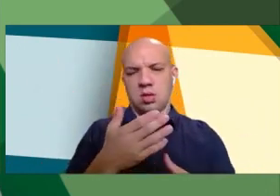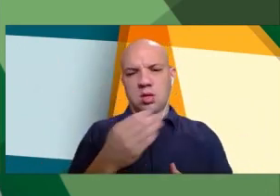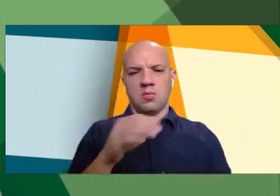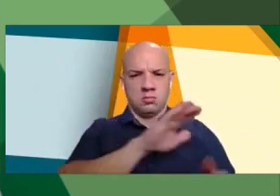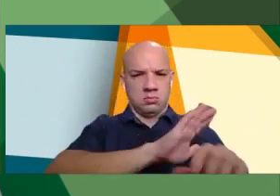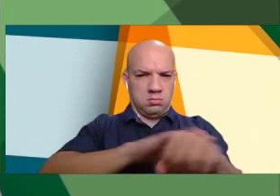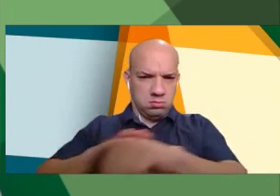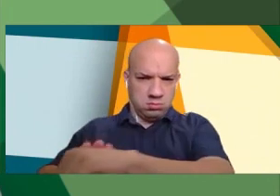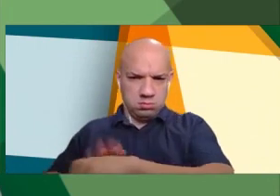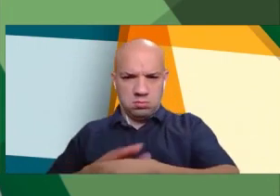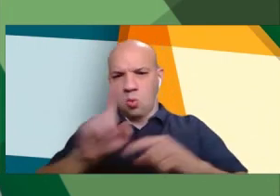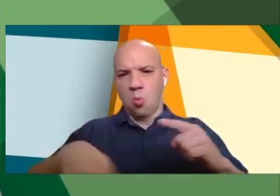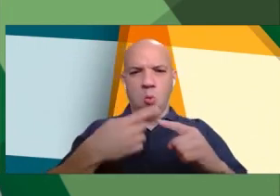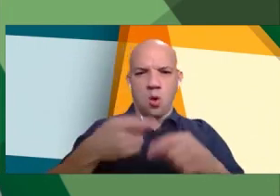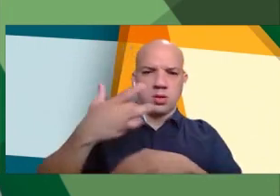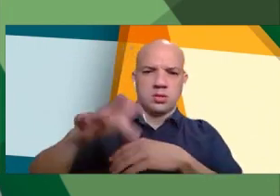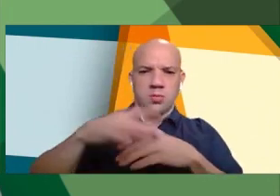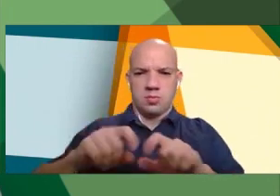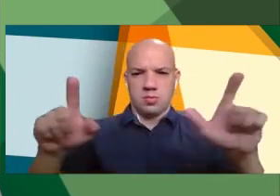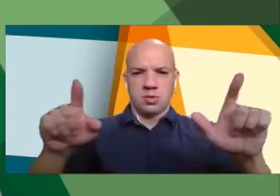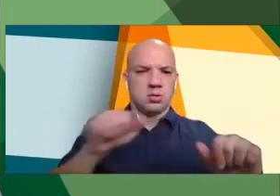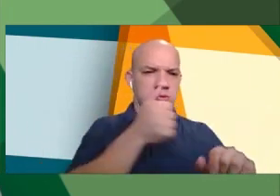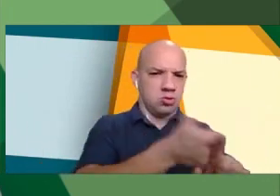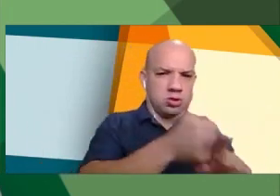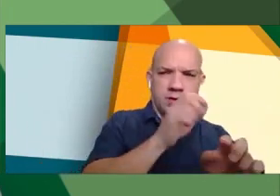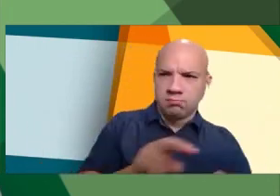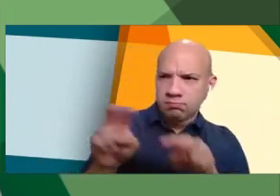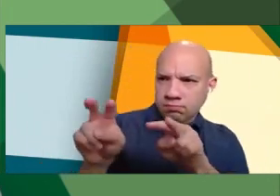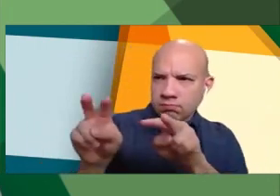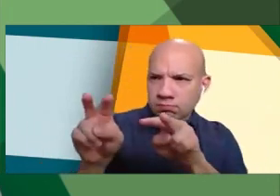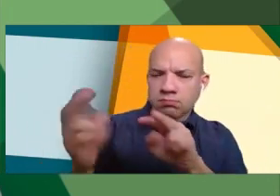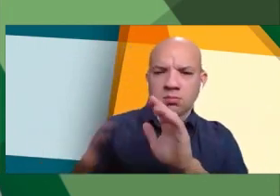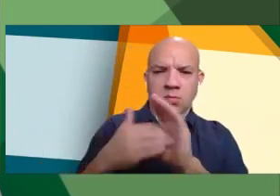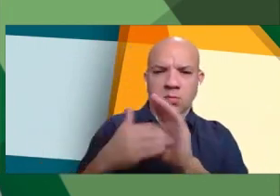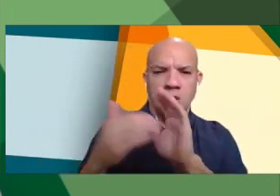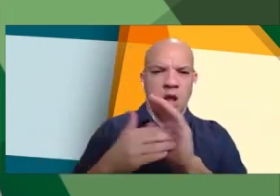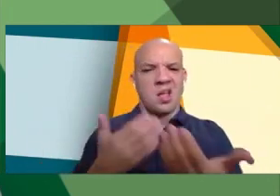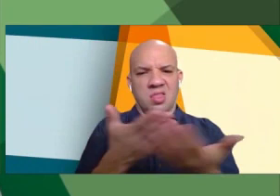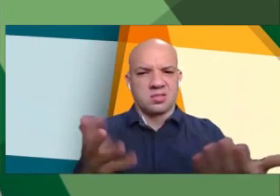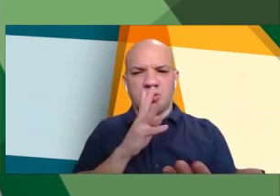so you can review any of the things that we have talked in this morning.